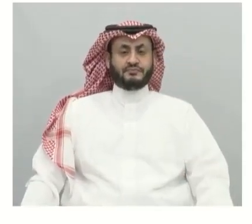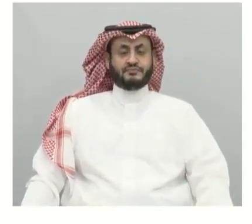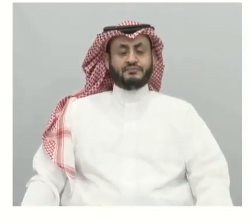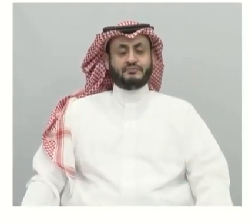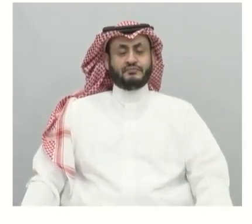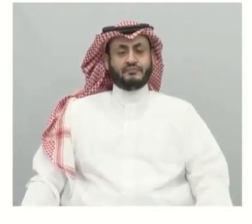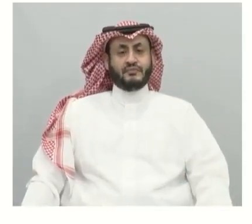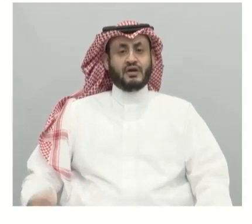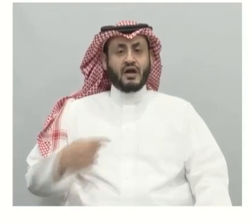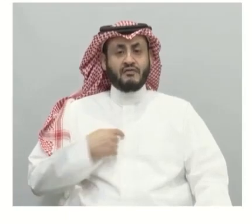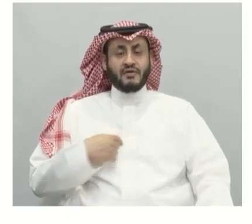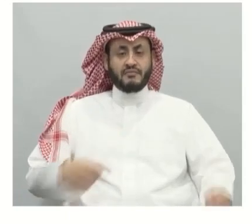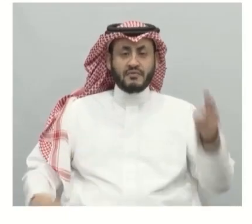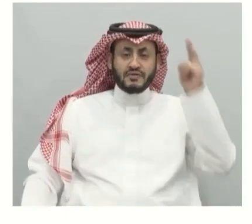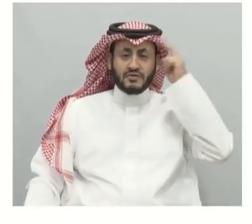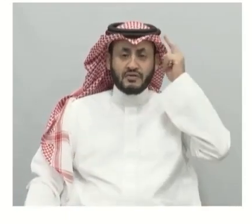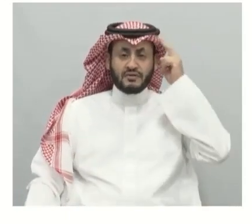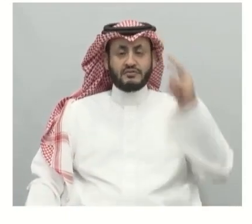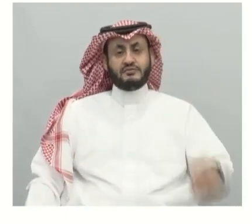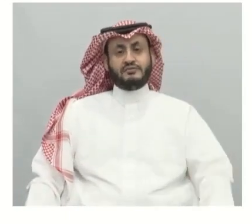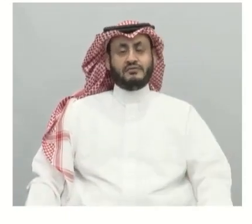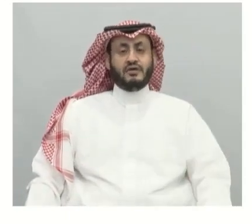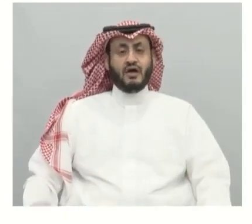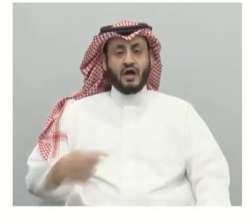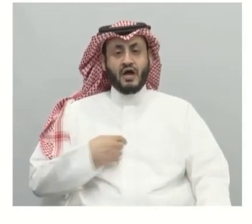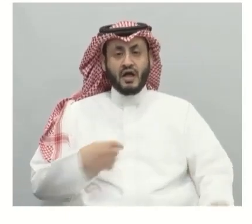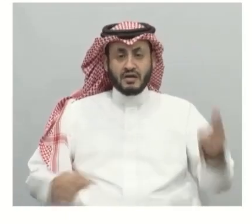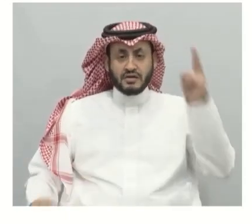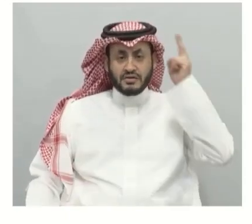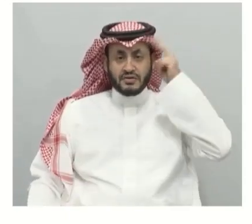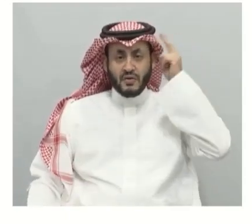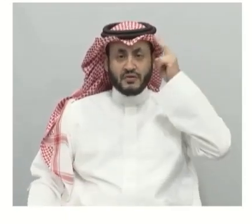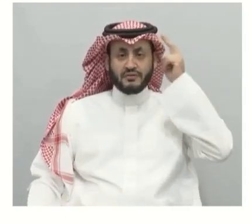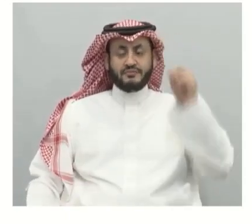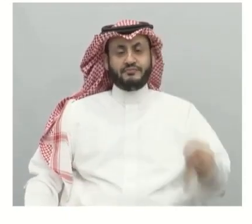from Saudi Arabia. What's your nationality? I am